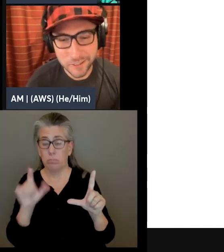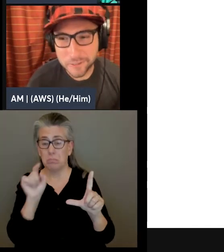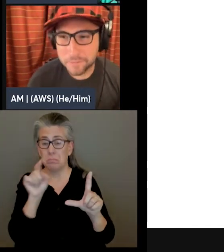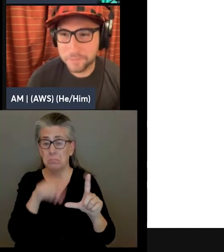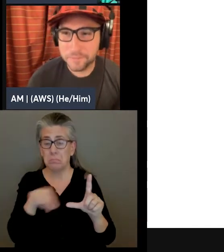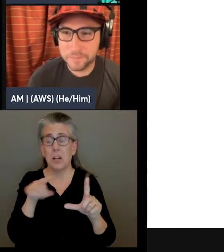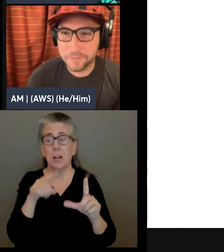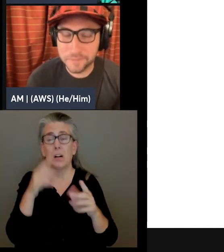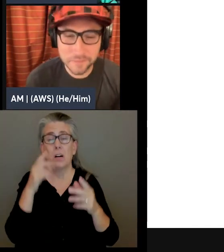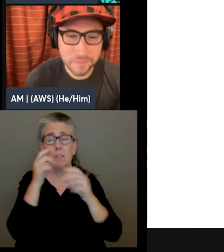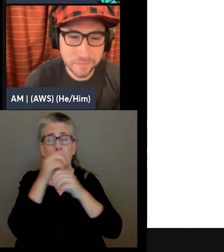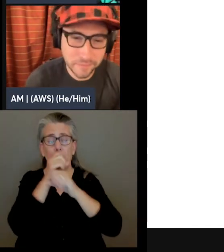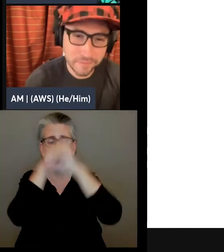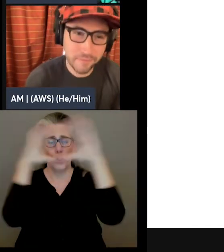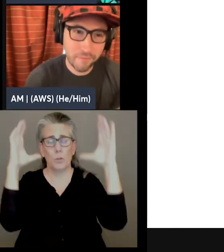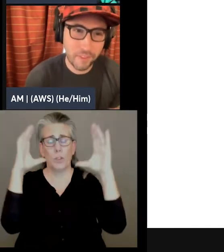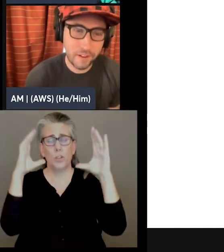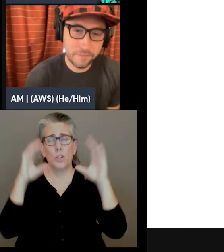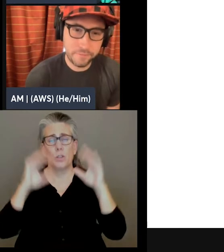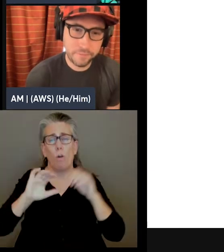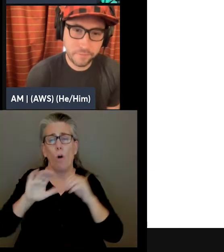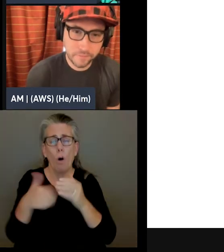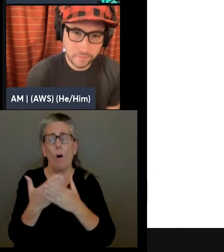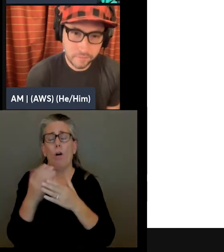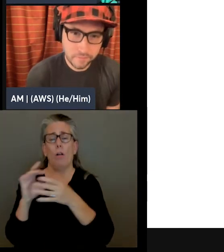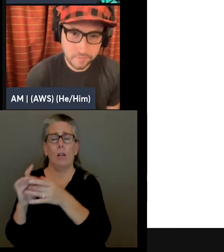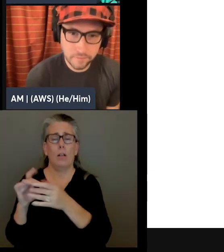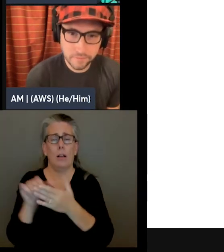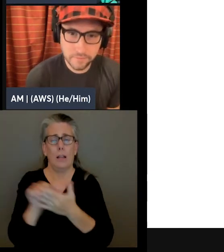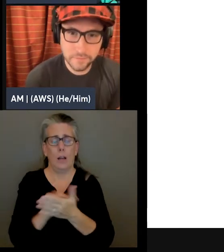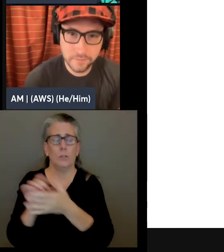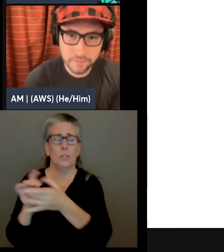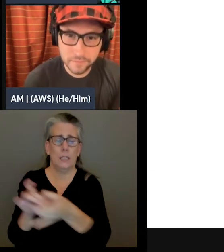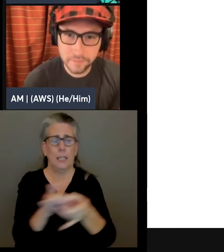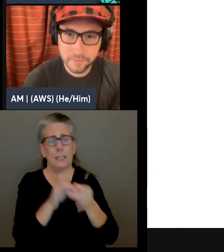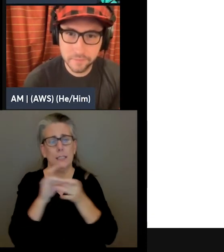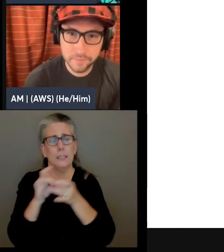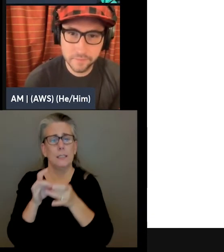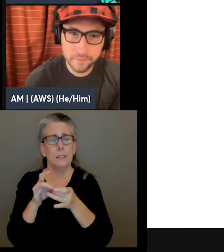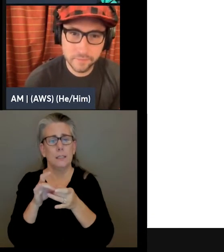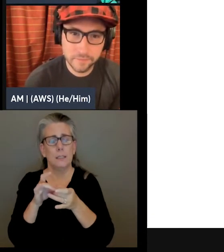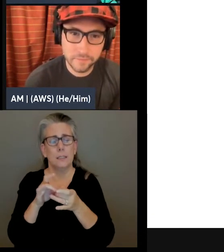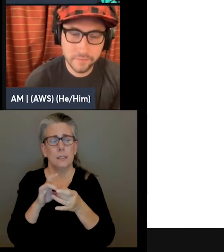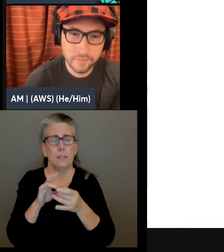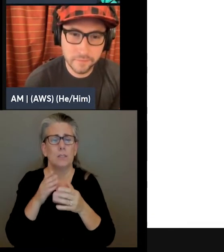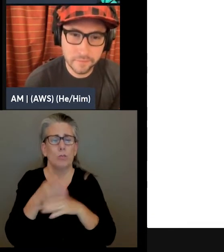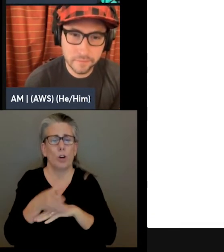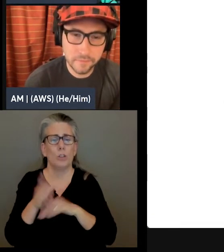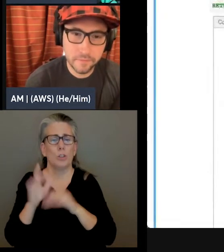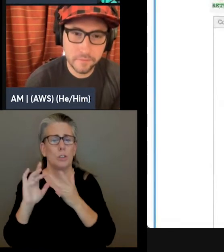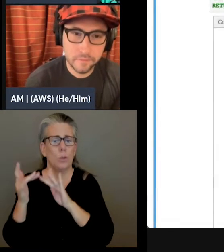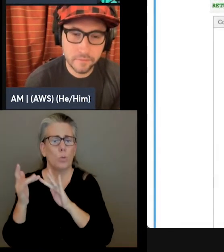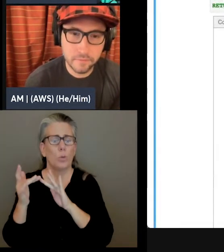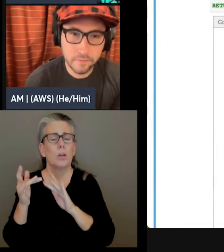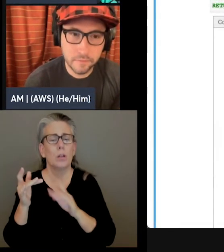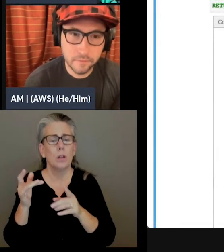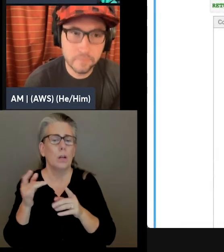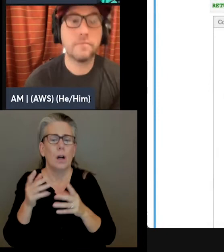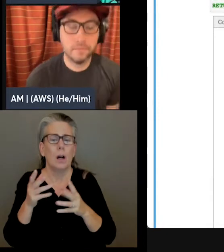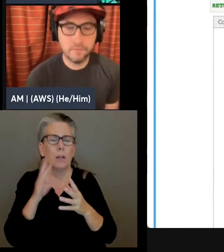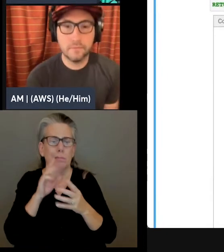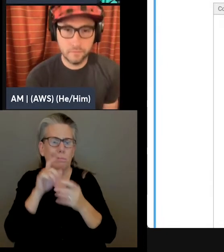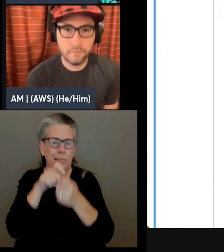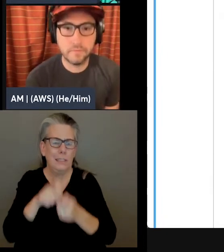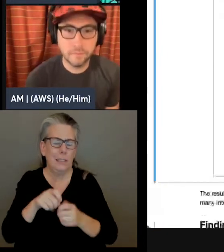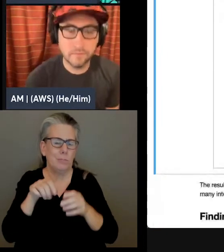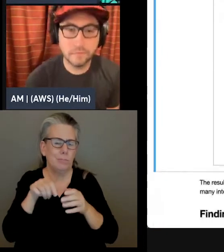different accounts that share features across them. I'm not going to jump too much into the details there because I kind of want to get to the next part of the demo,